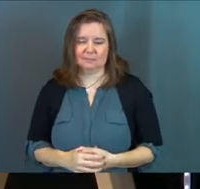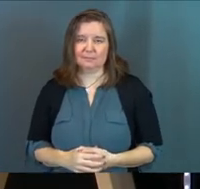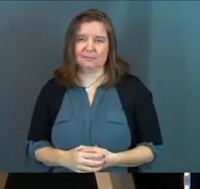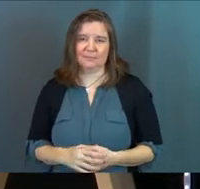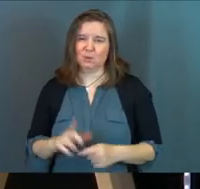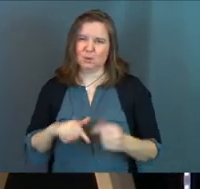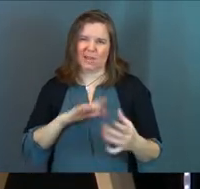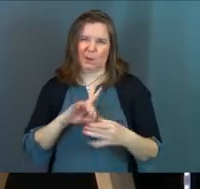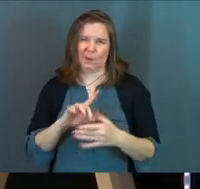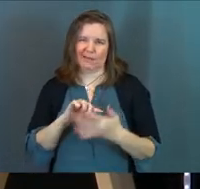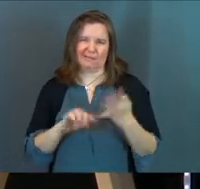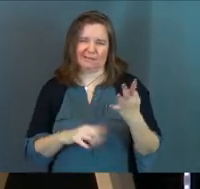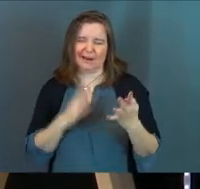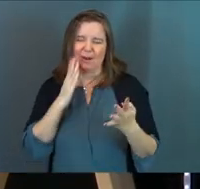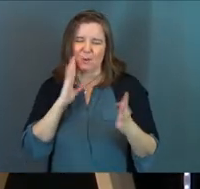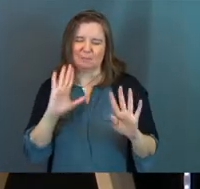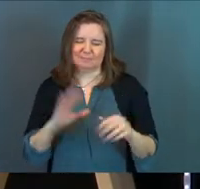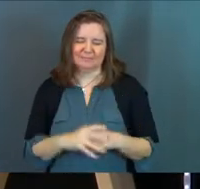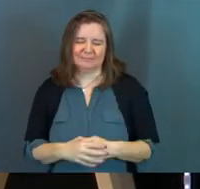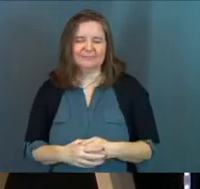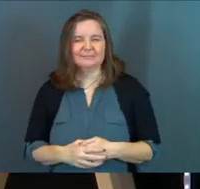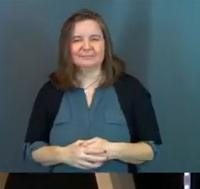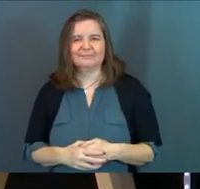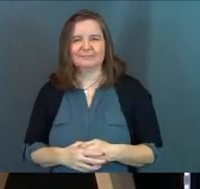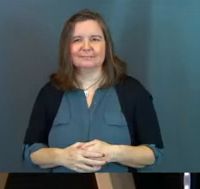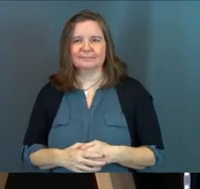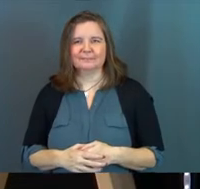You can't relate to any of that, I know.